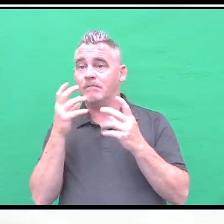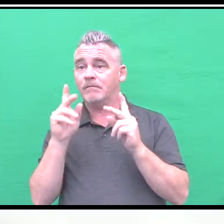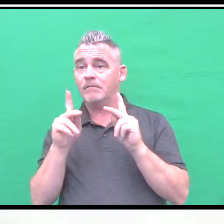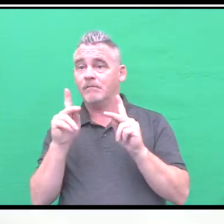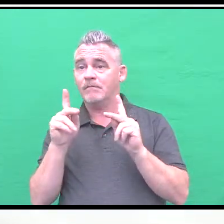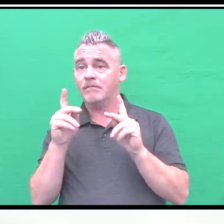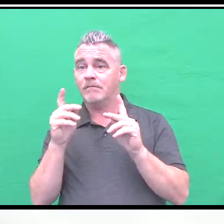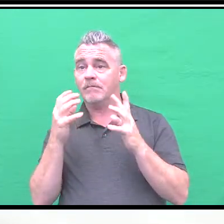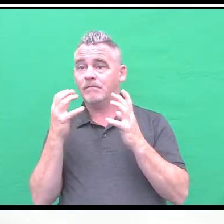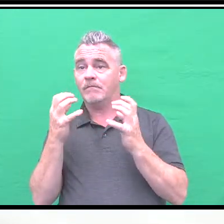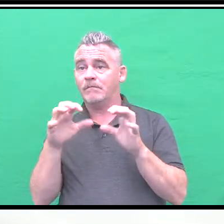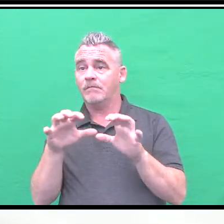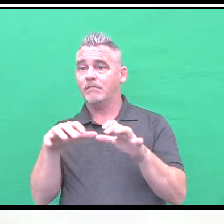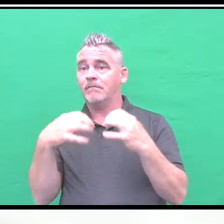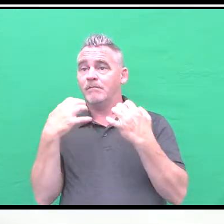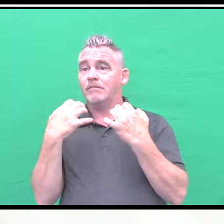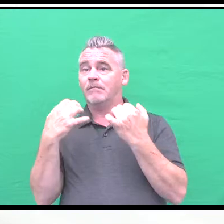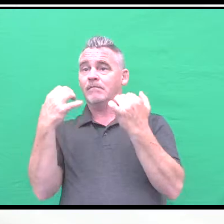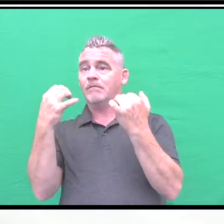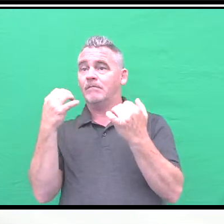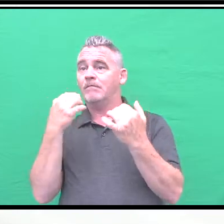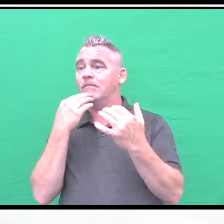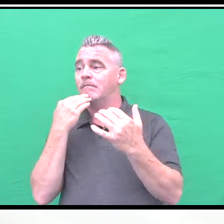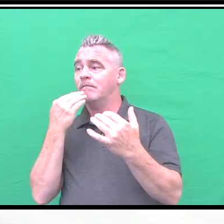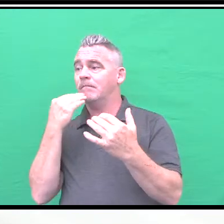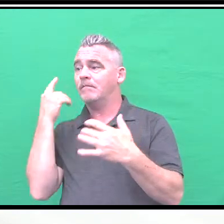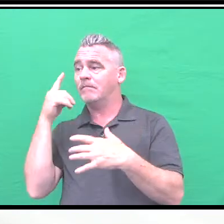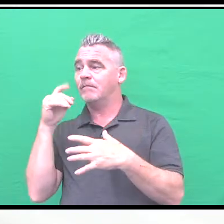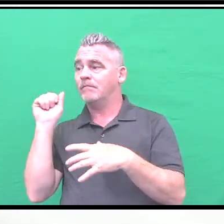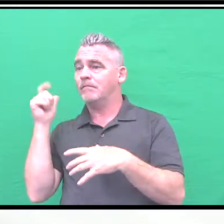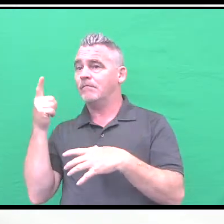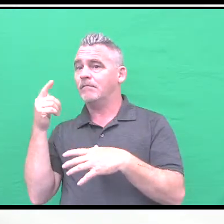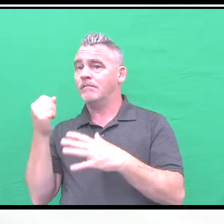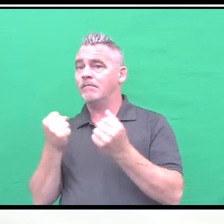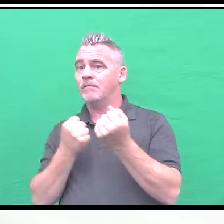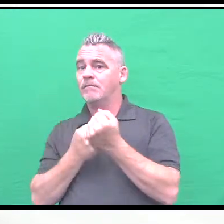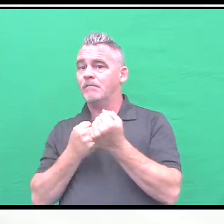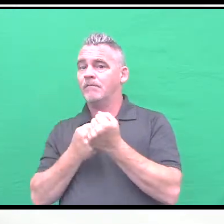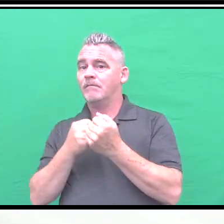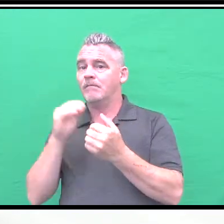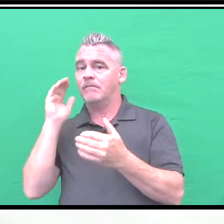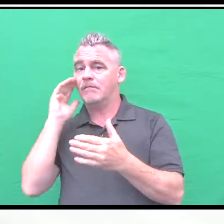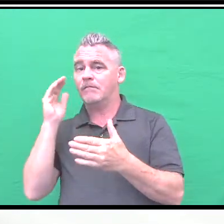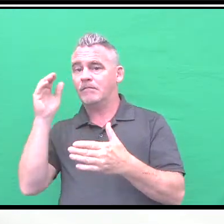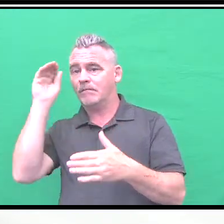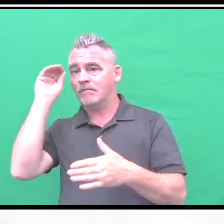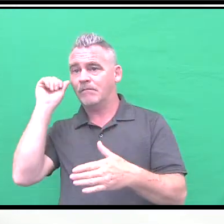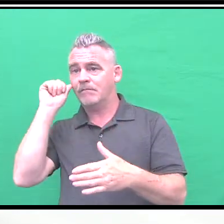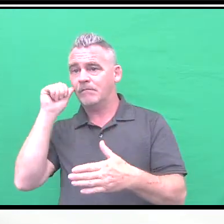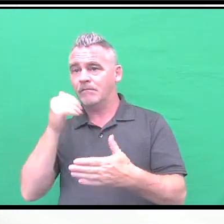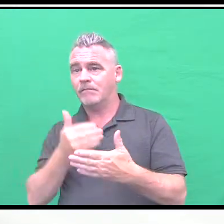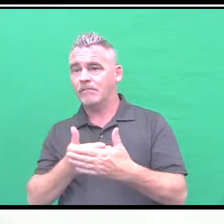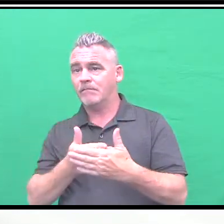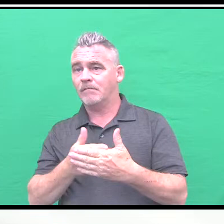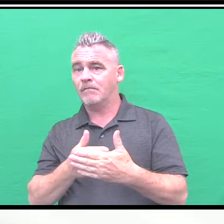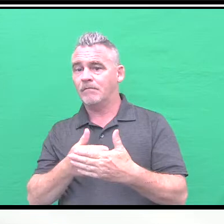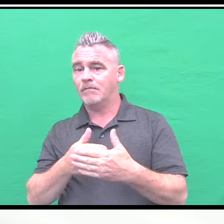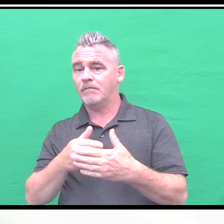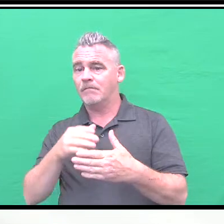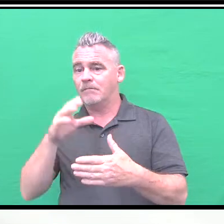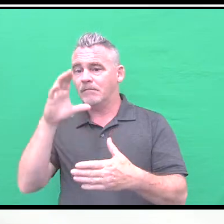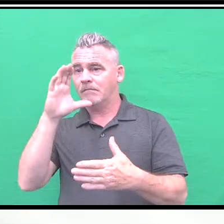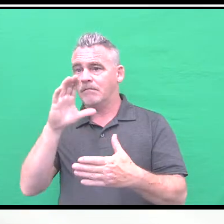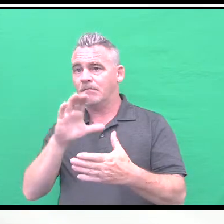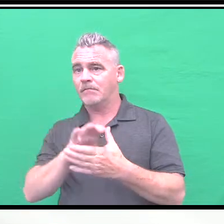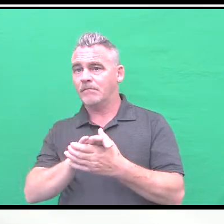in the audience, and I thank you all for your support. My daughter Sophia is here. Thank you for coming. My husband I know is watching. I